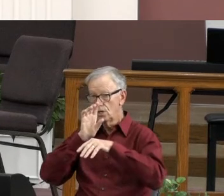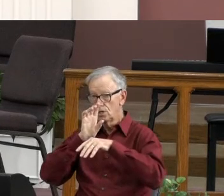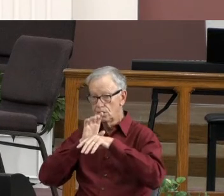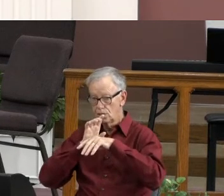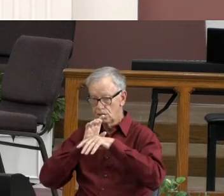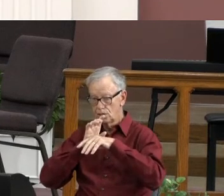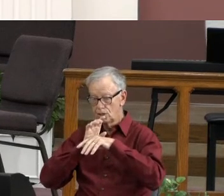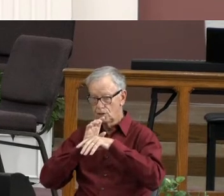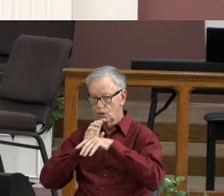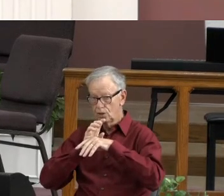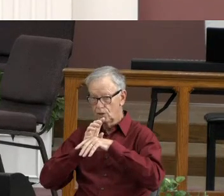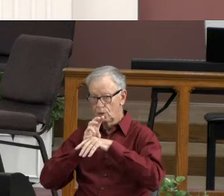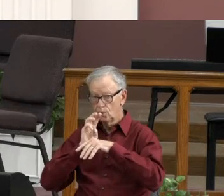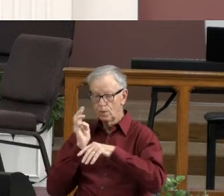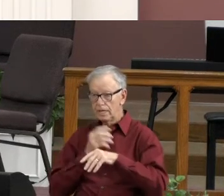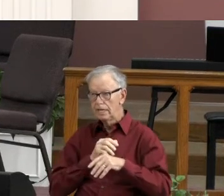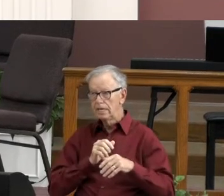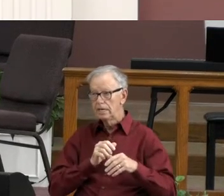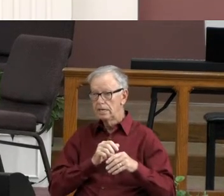We together are the church.